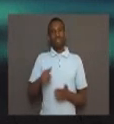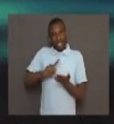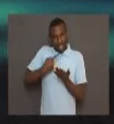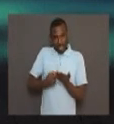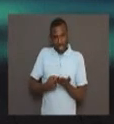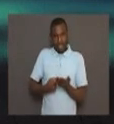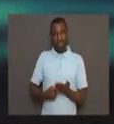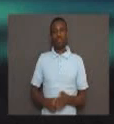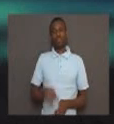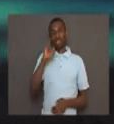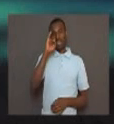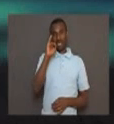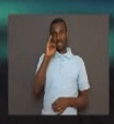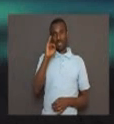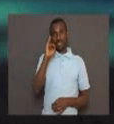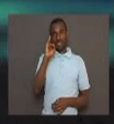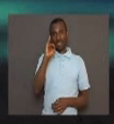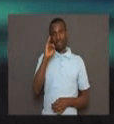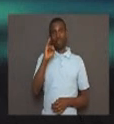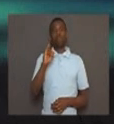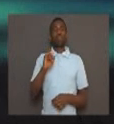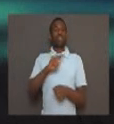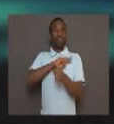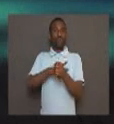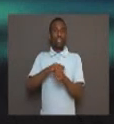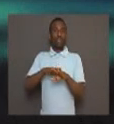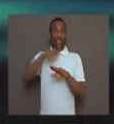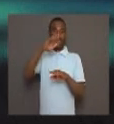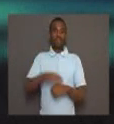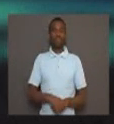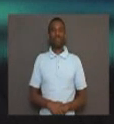Thus, current leads voltage.